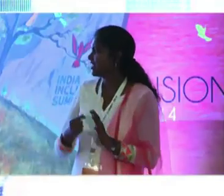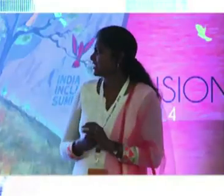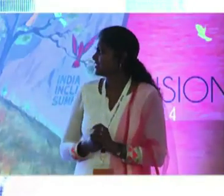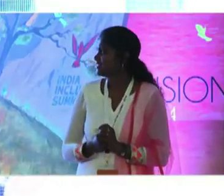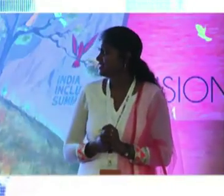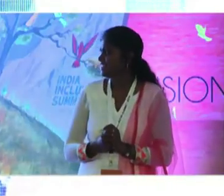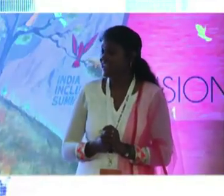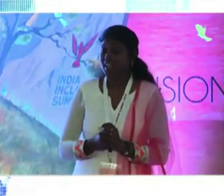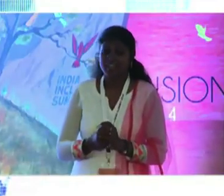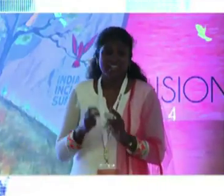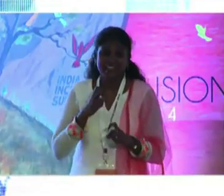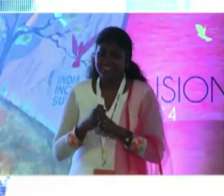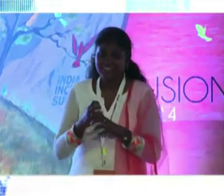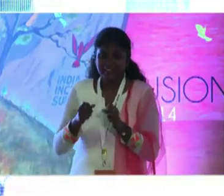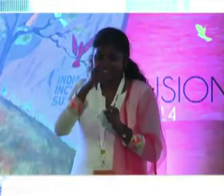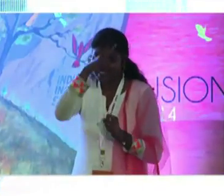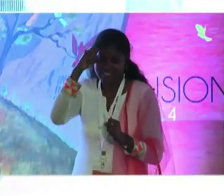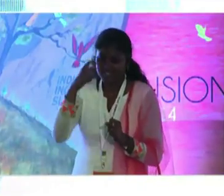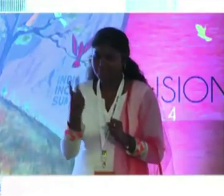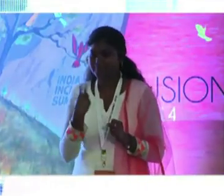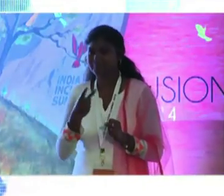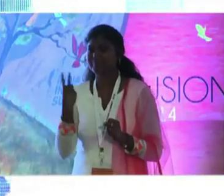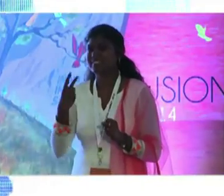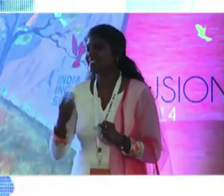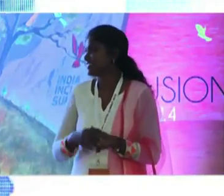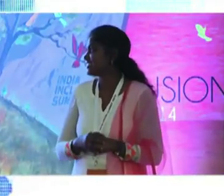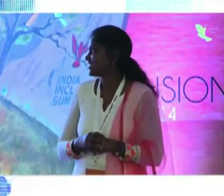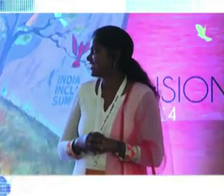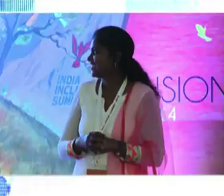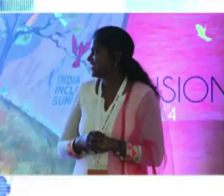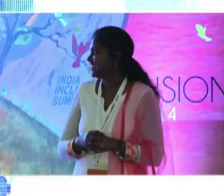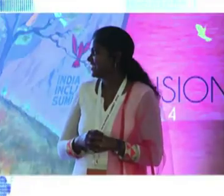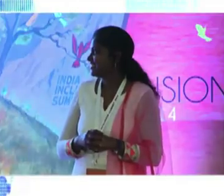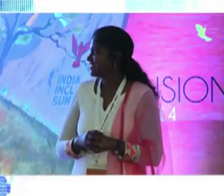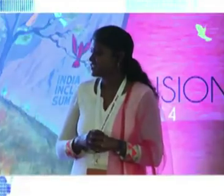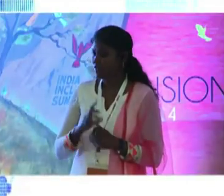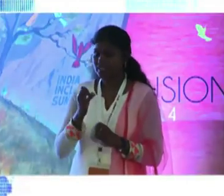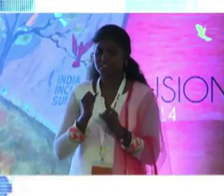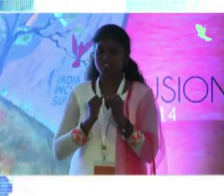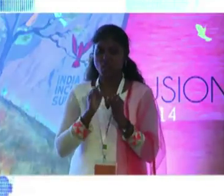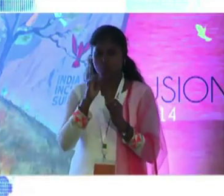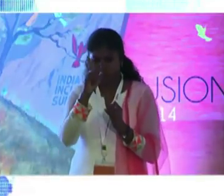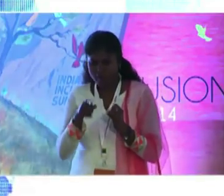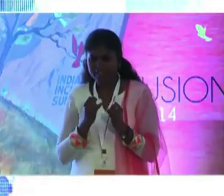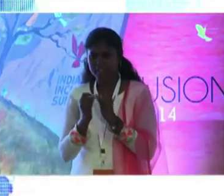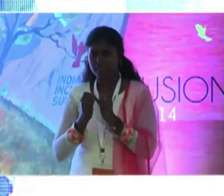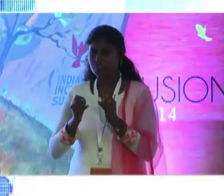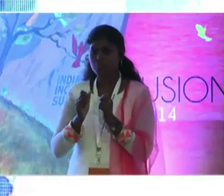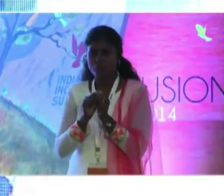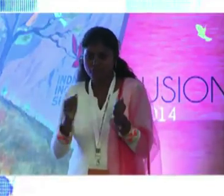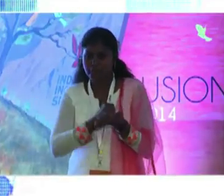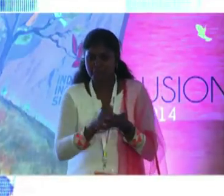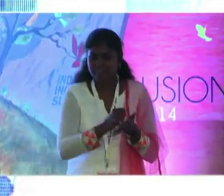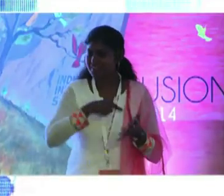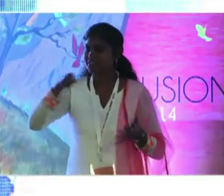difficulty to find a job, the numerous unsuccessful attempts to find a job. Not once before an interview he went unprepared. Though he knew beforehand what